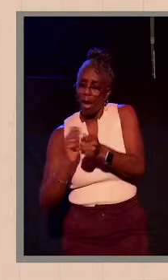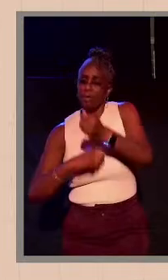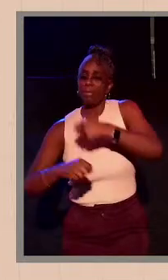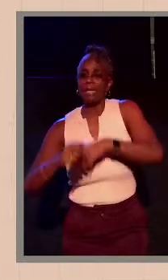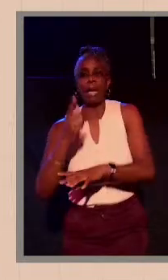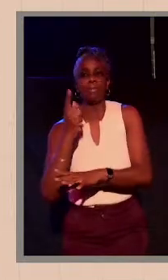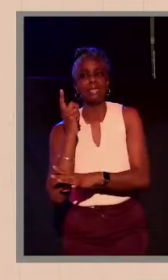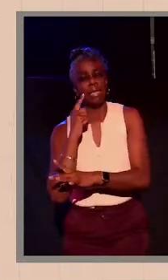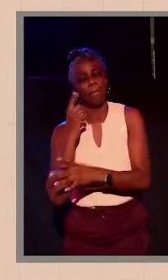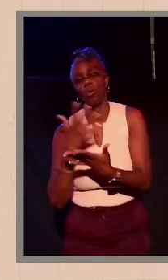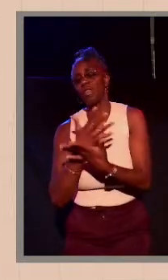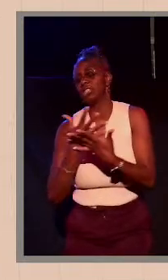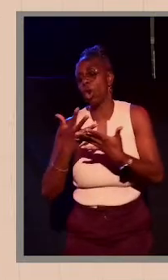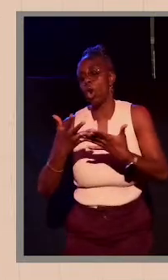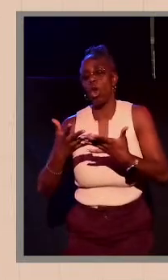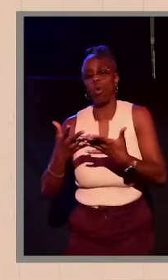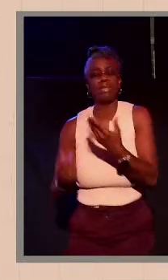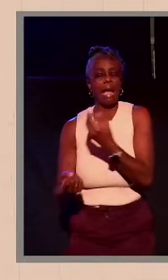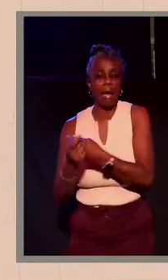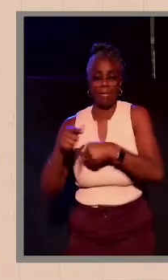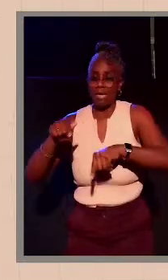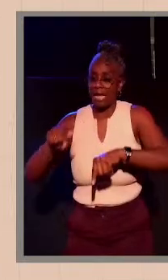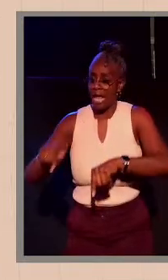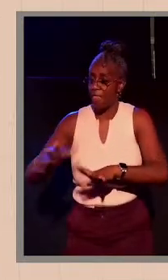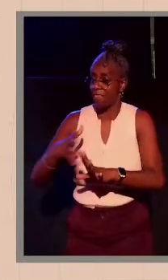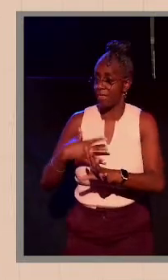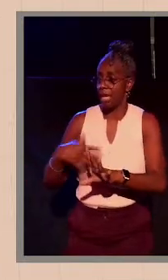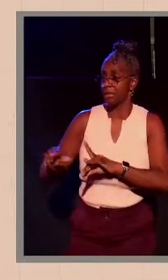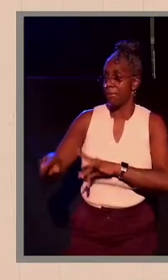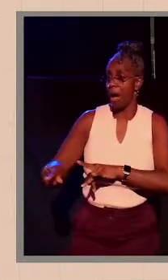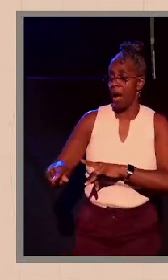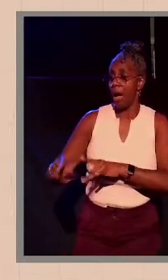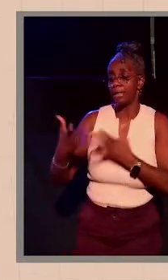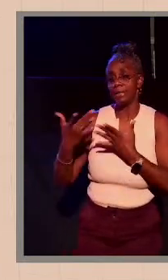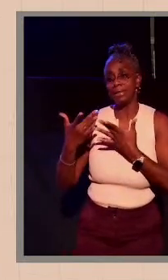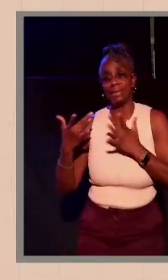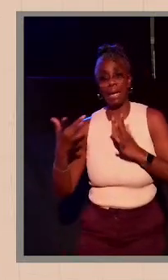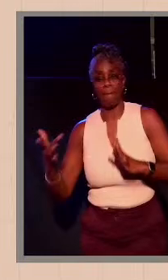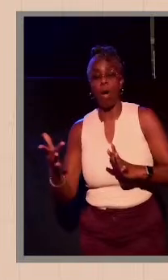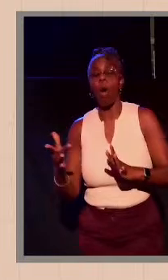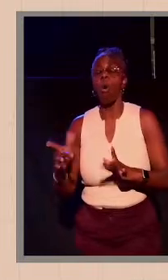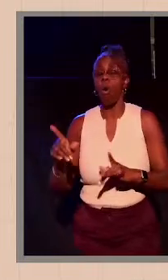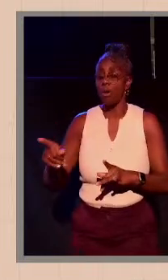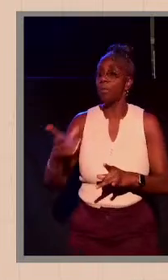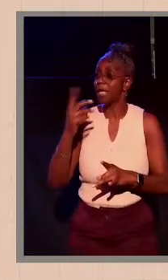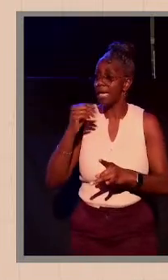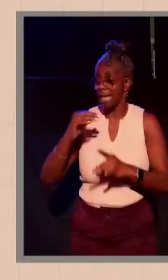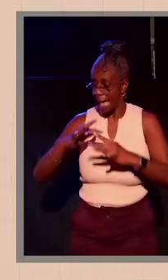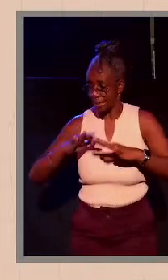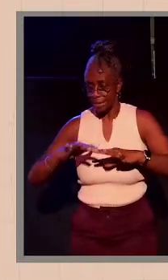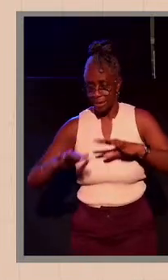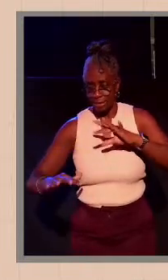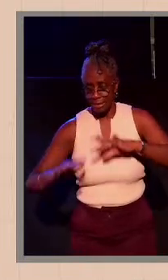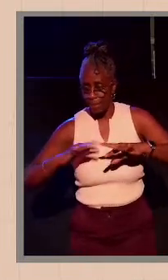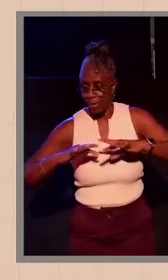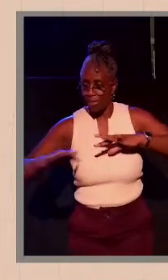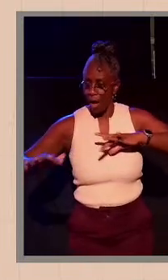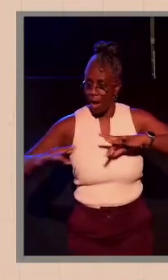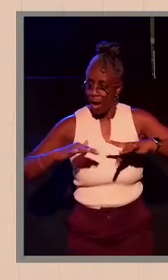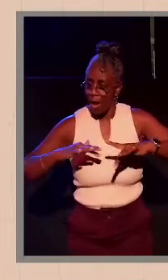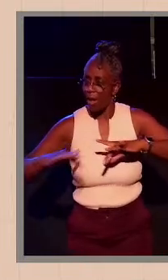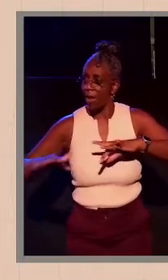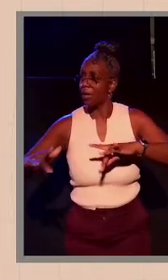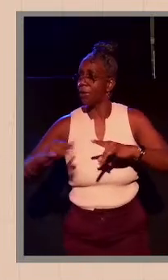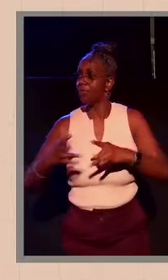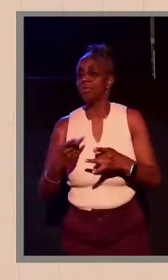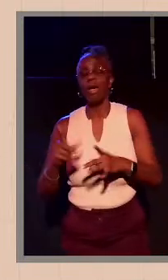this is my demo patch, but you could definitely simplify it a bit, I think. Cool. I can just tell somebody to